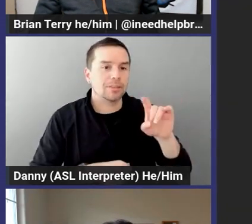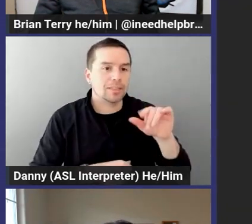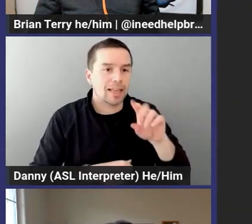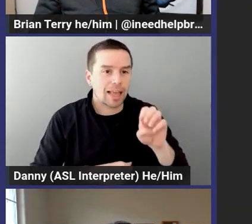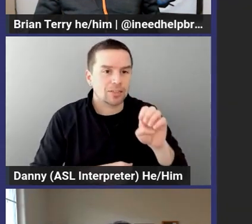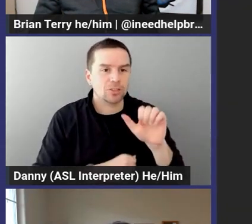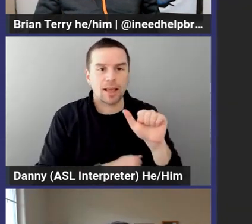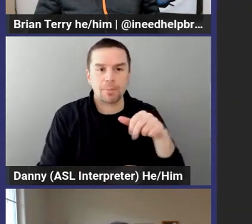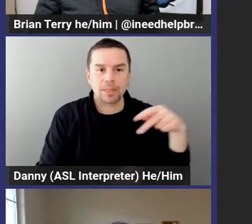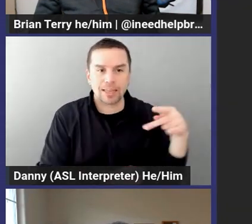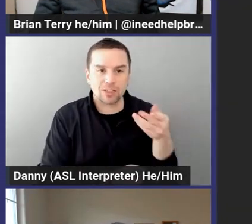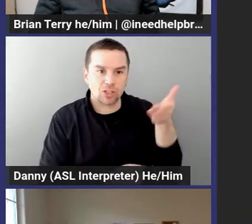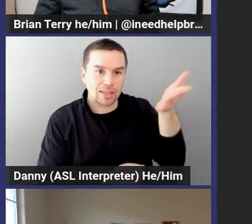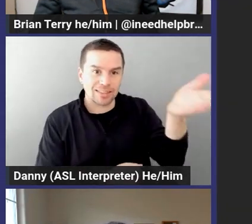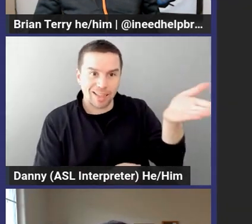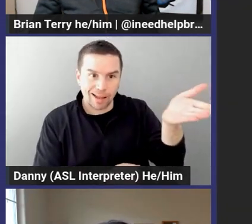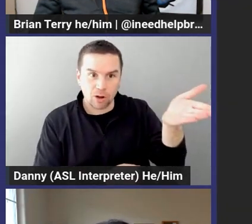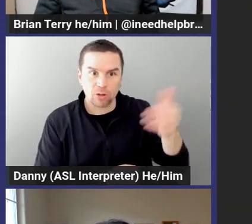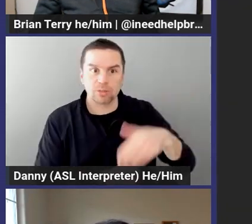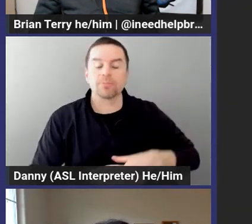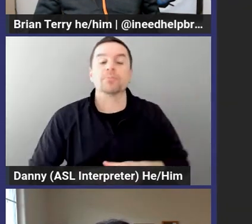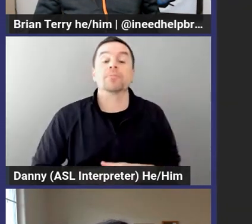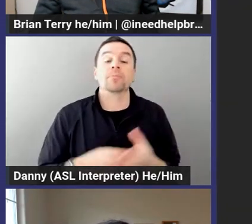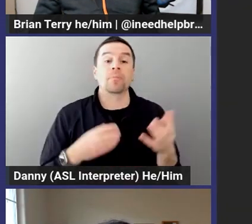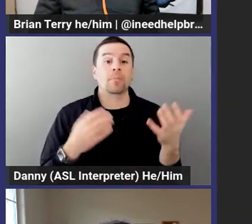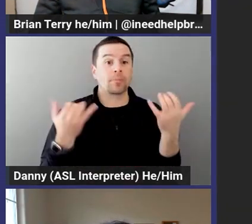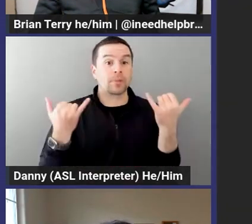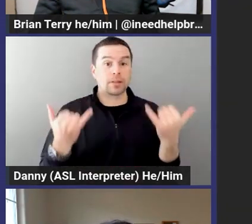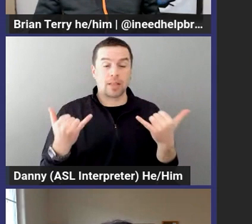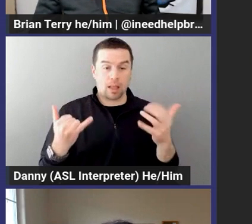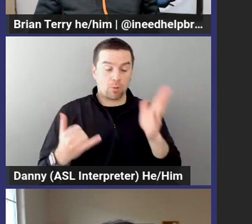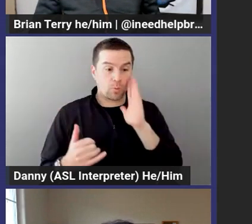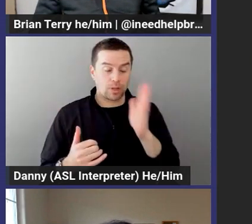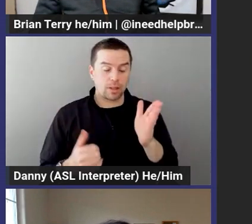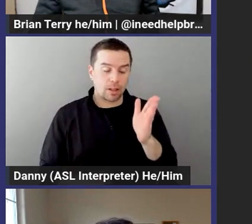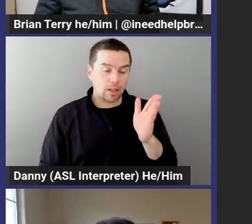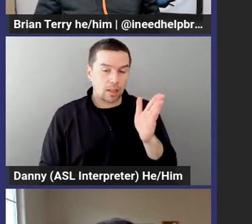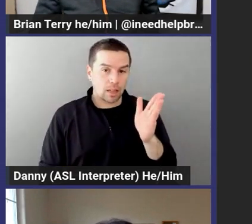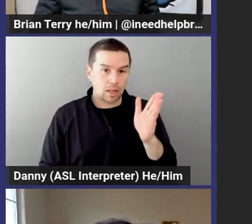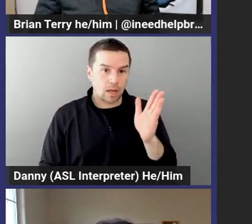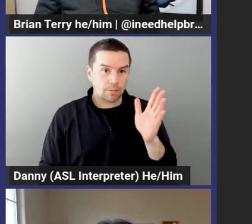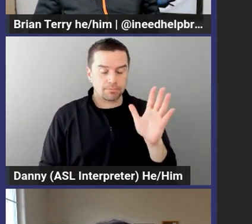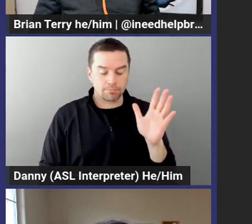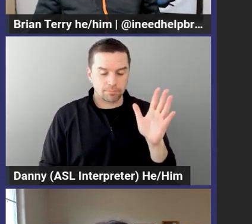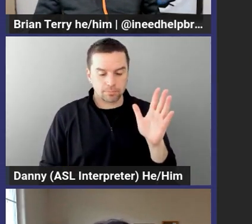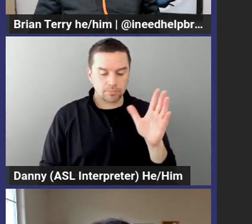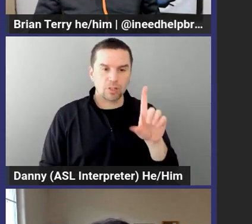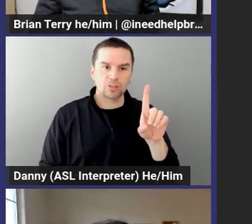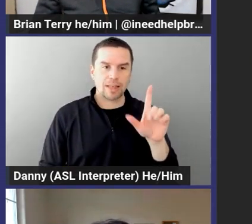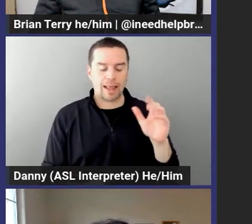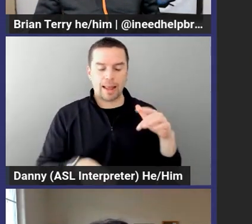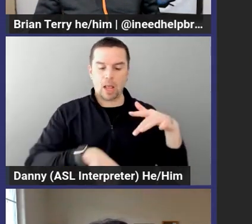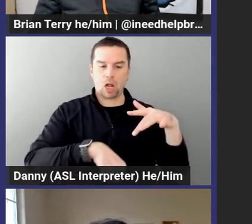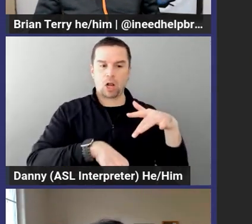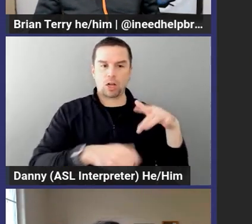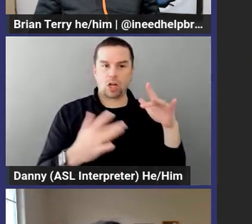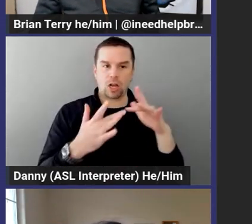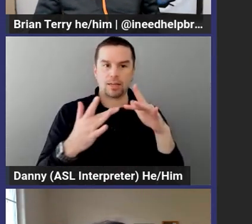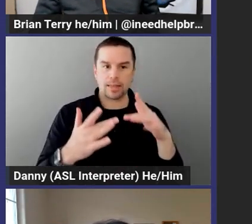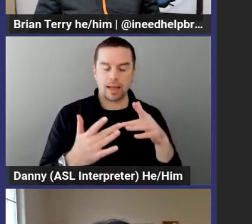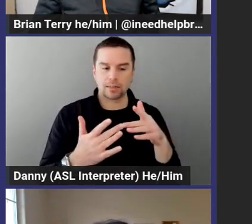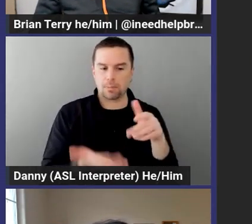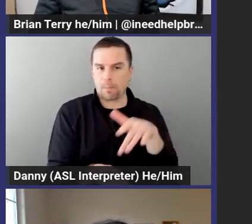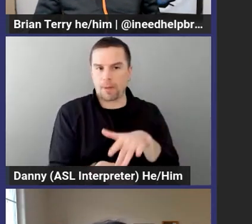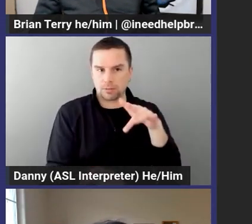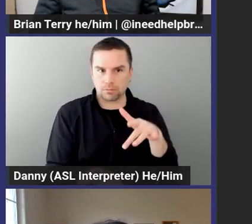Then it basically there's a contact button. Okay, let's start your journey.